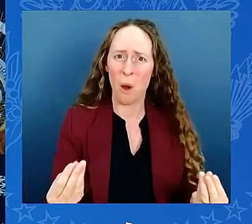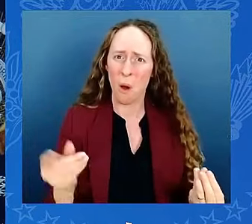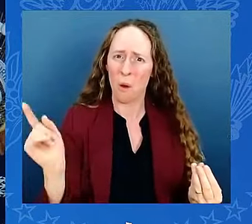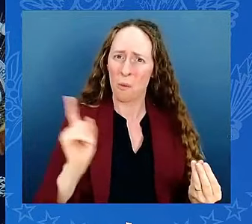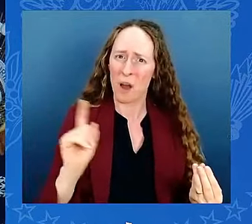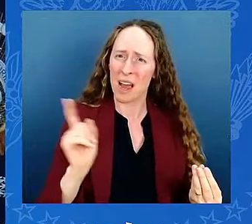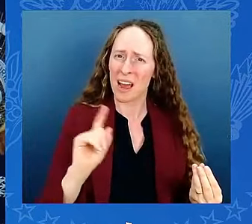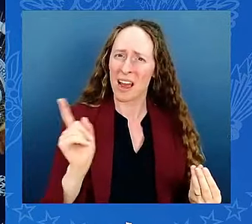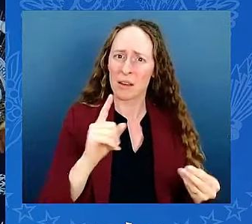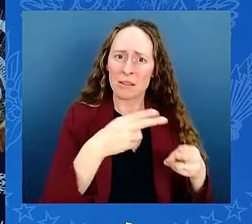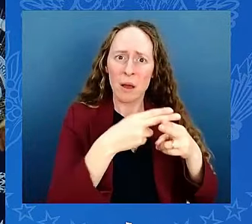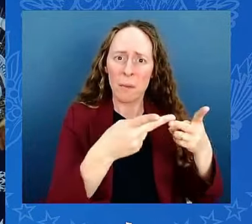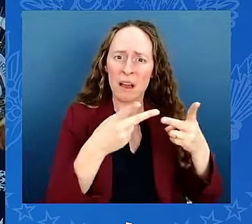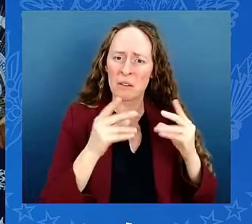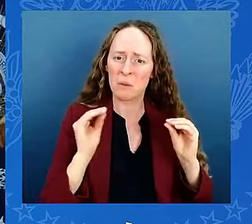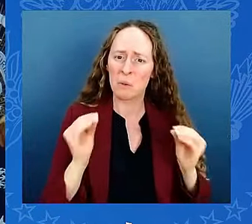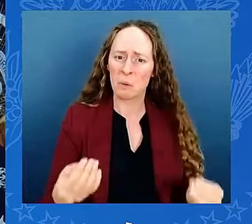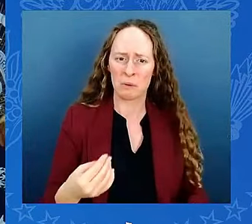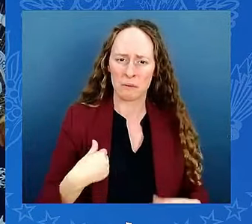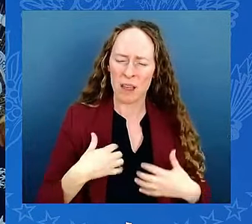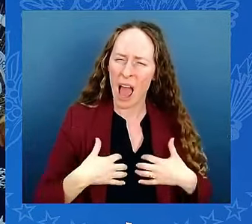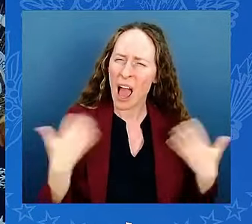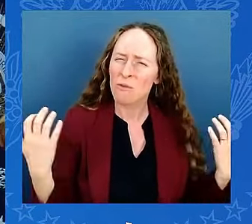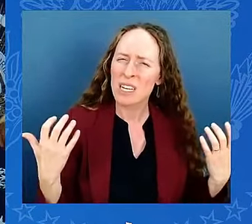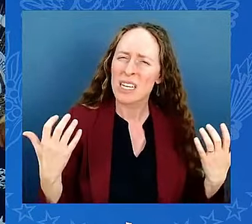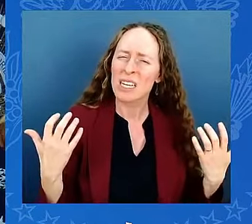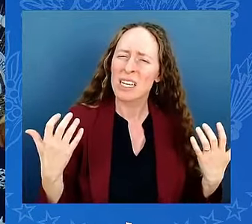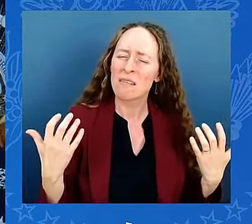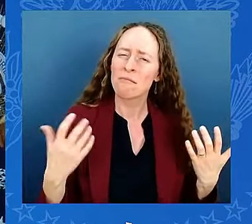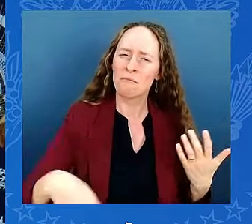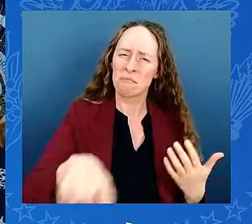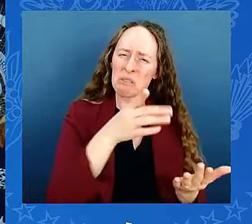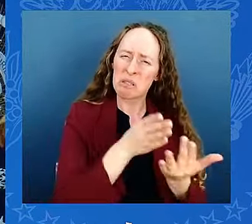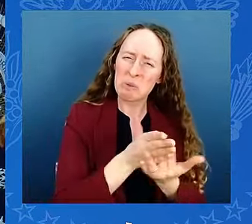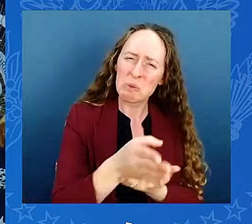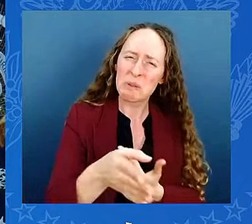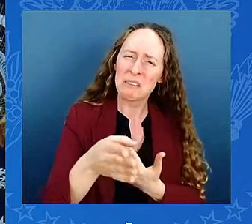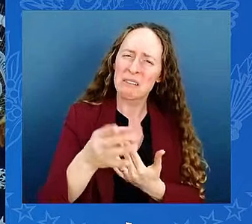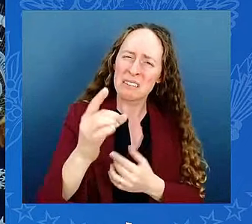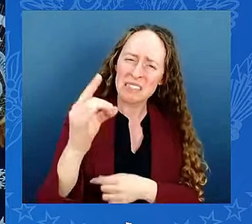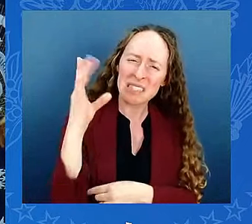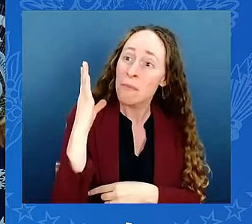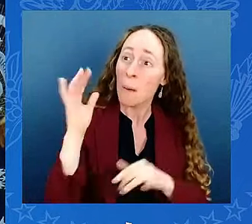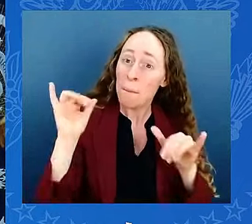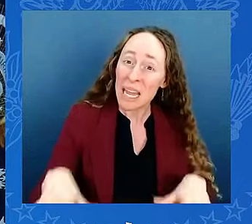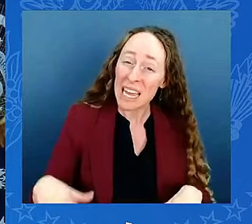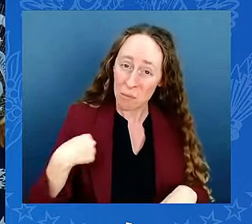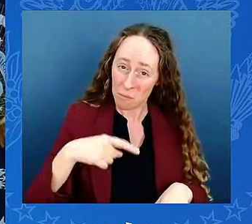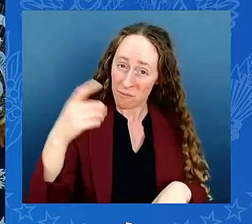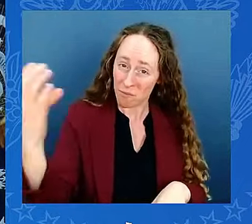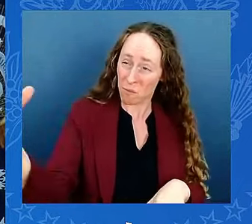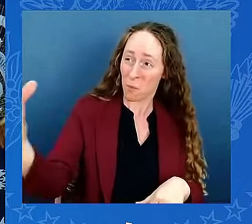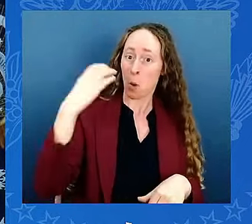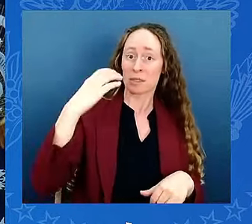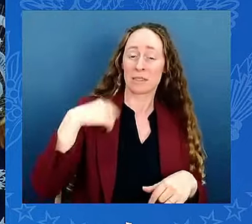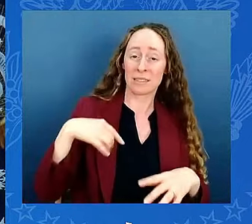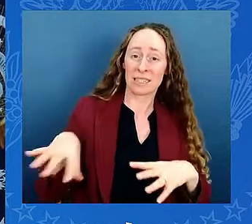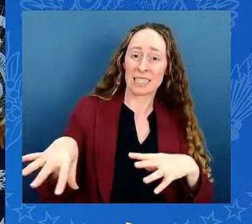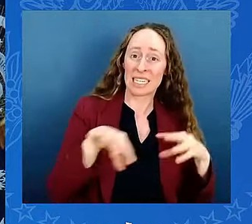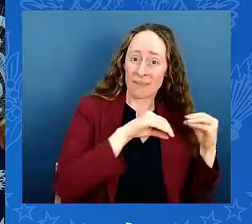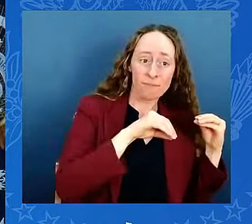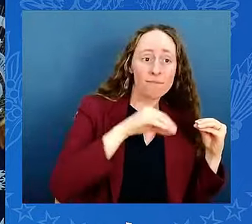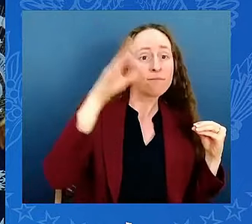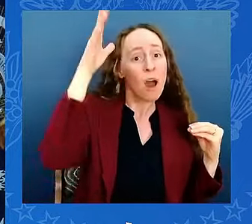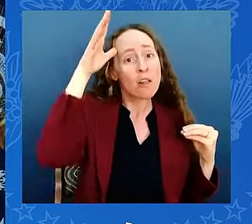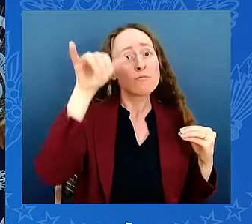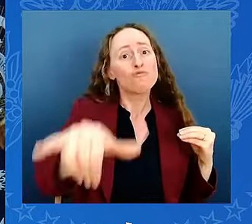victims, leave, while the abuser got to stay in the home. I decided then that I wanted to work to create a world where